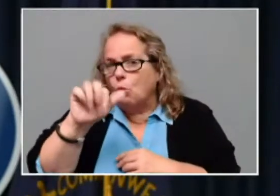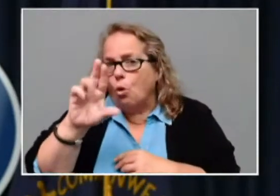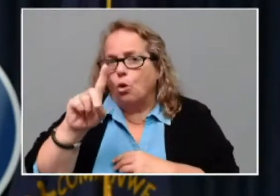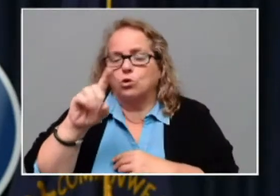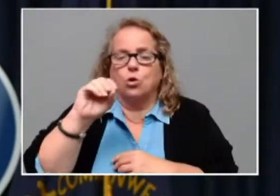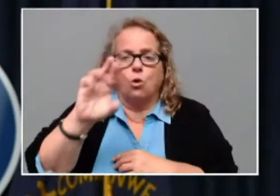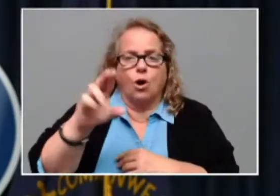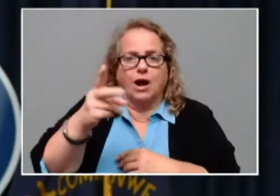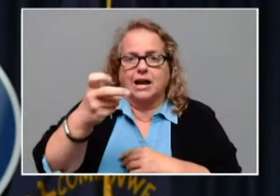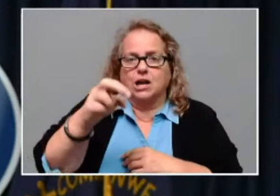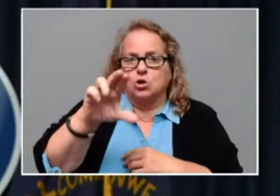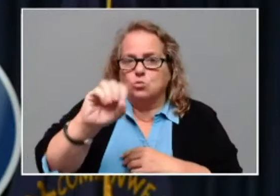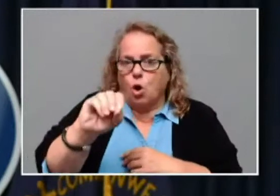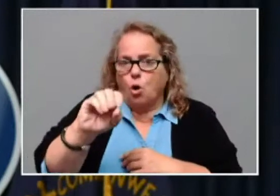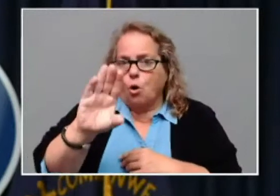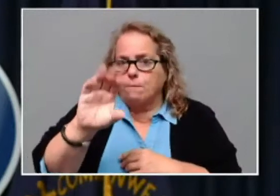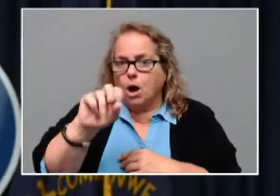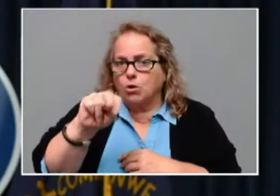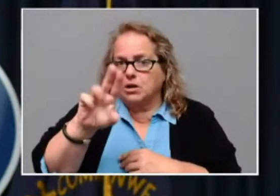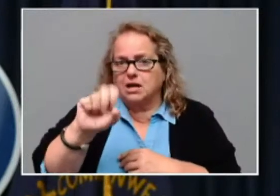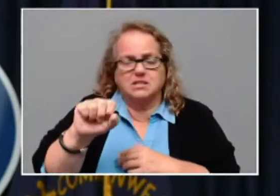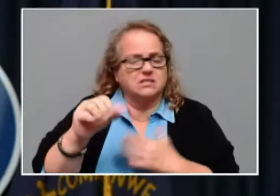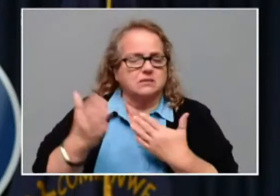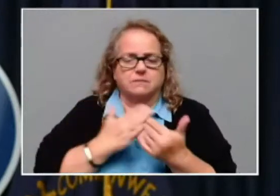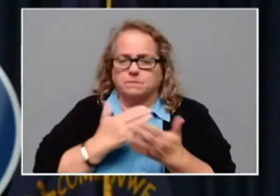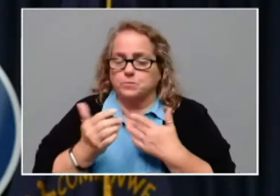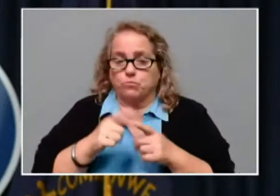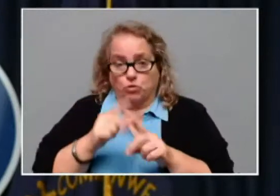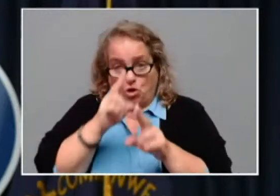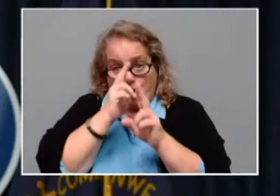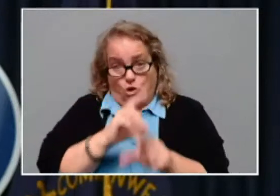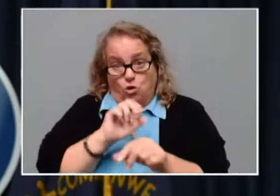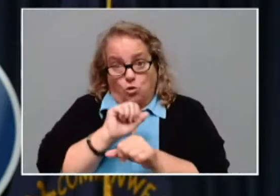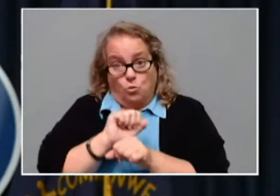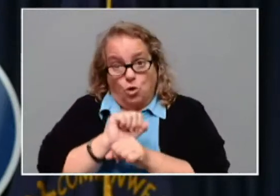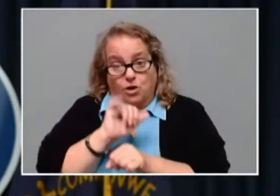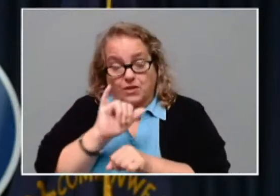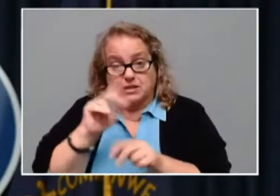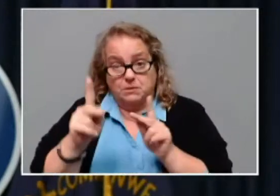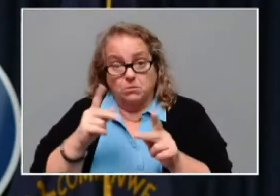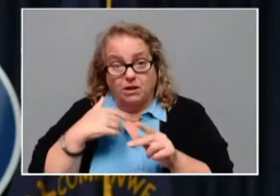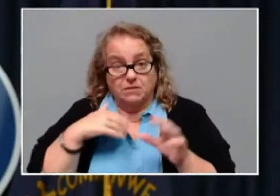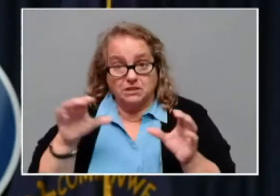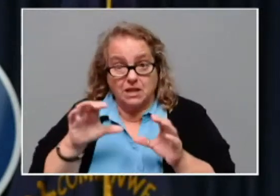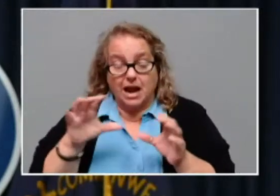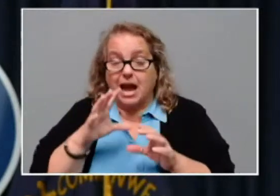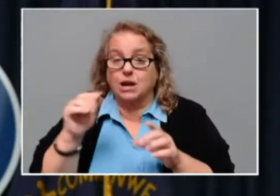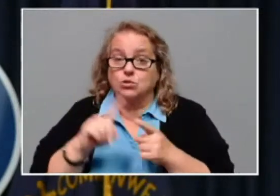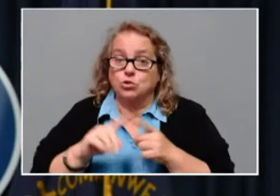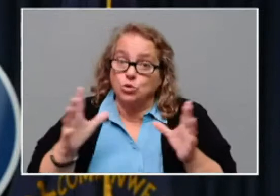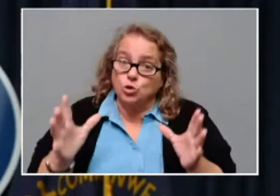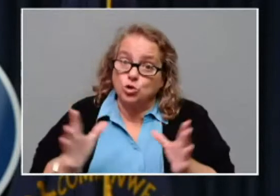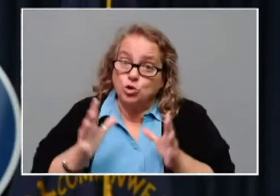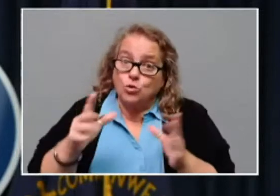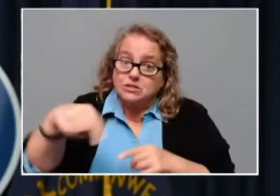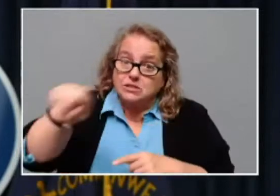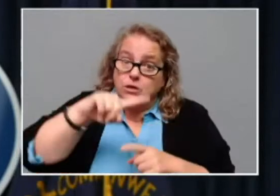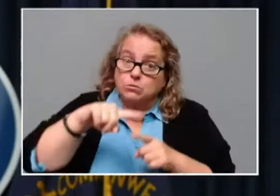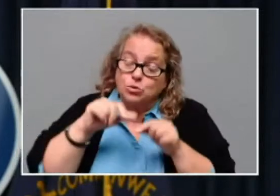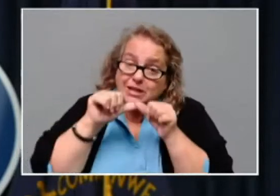to term it. So to honor the work that these folks have done and to encourage them to continue in their